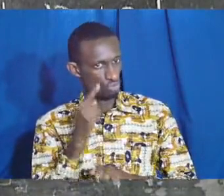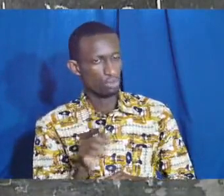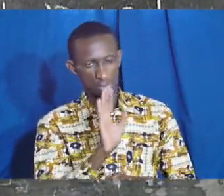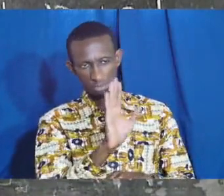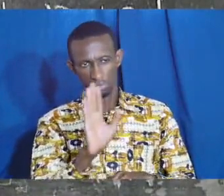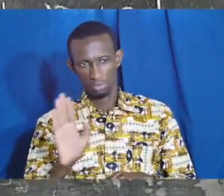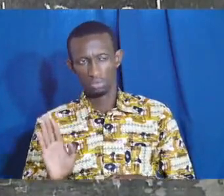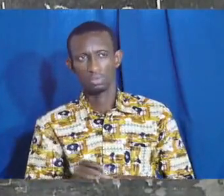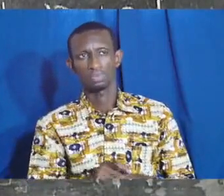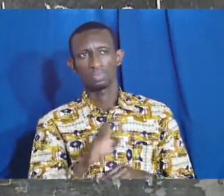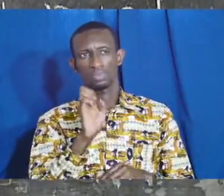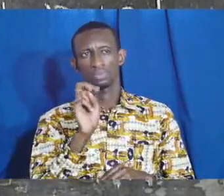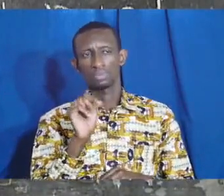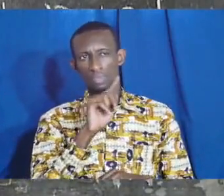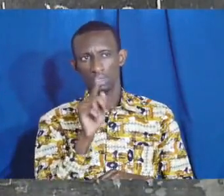There